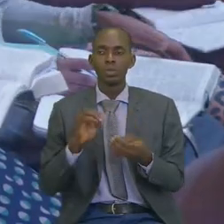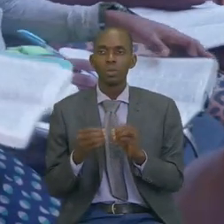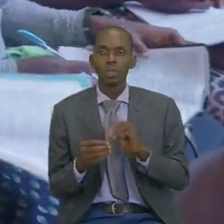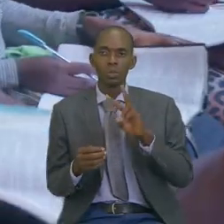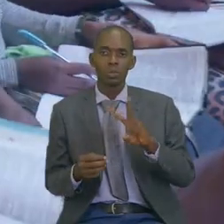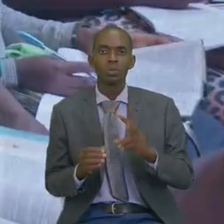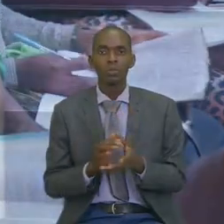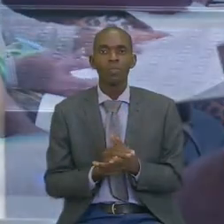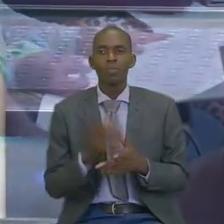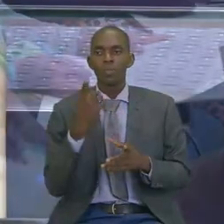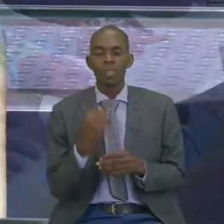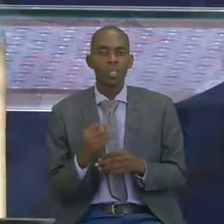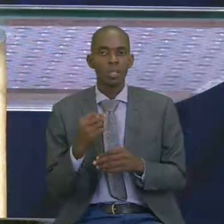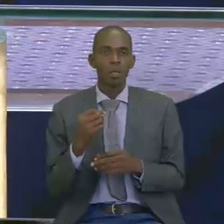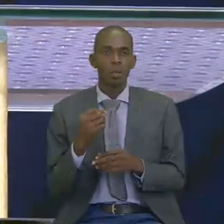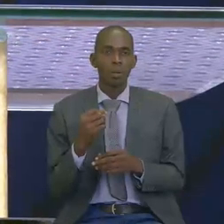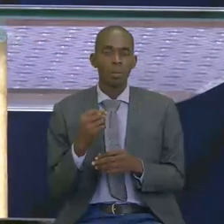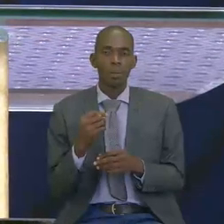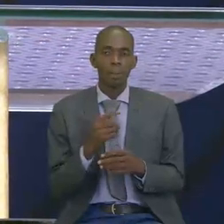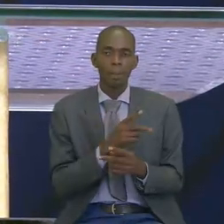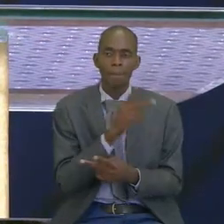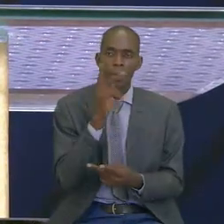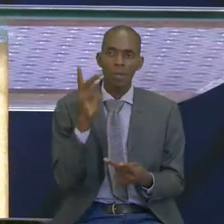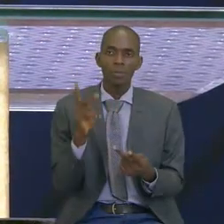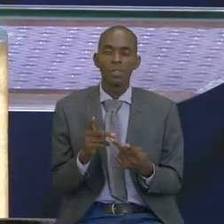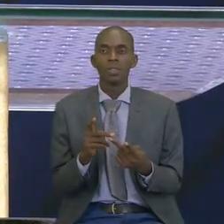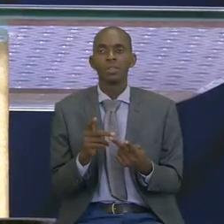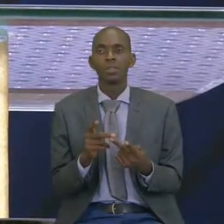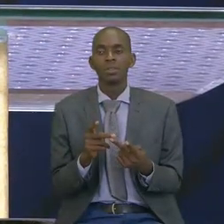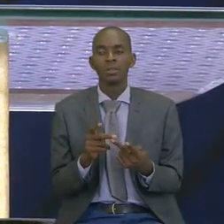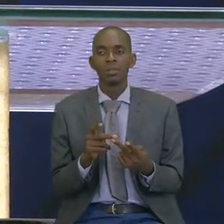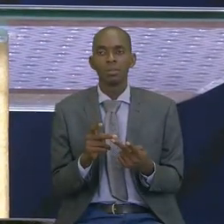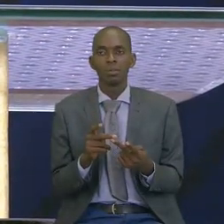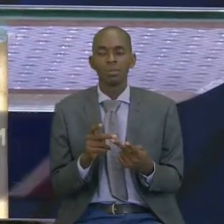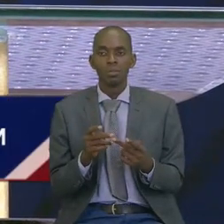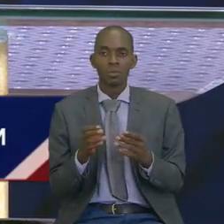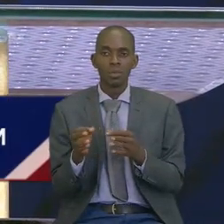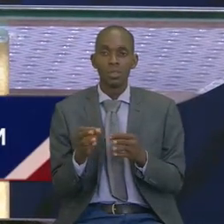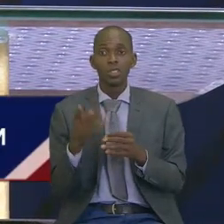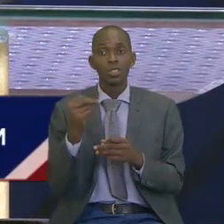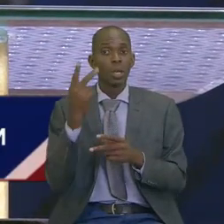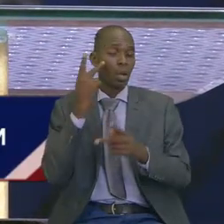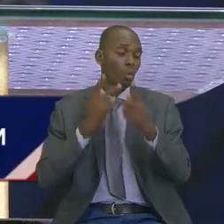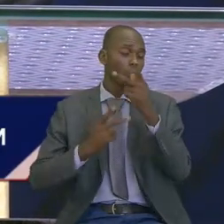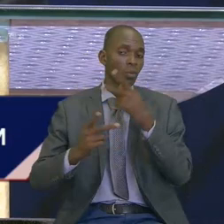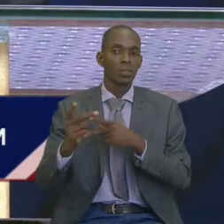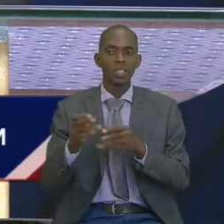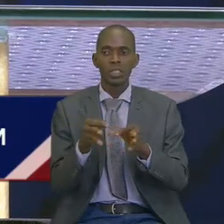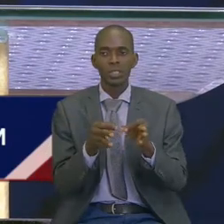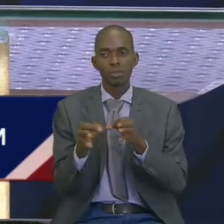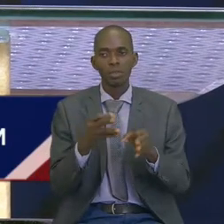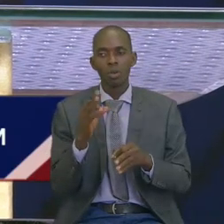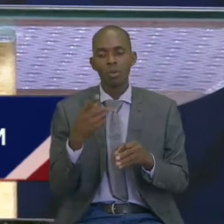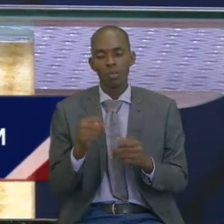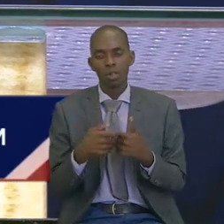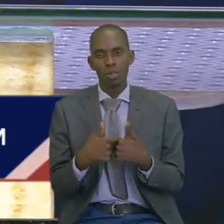number two there, the prophet's description of the lost dream, of the lost dream. Anyone that